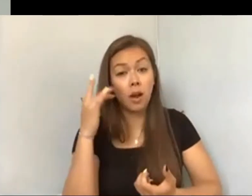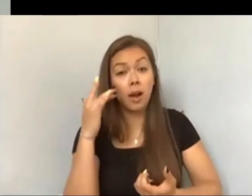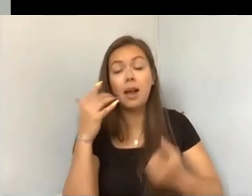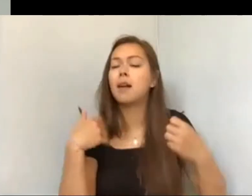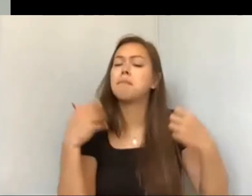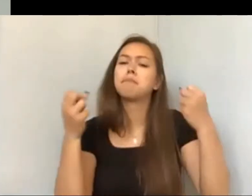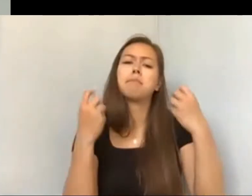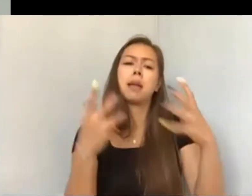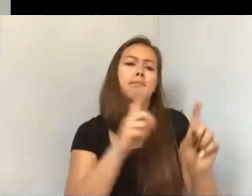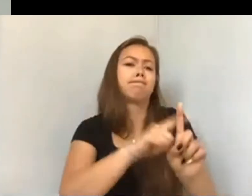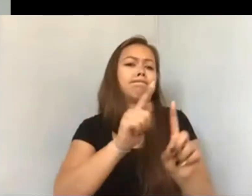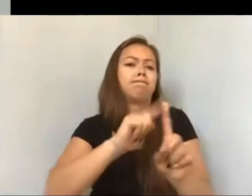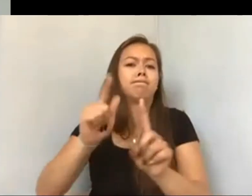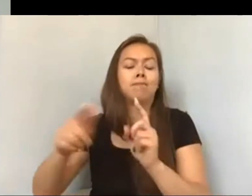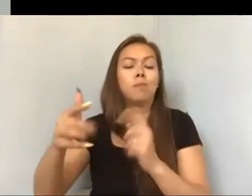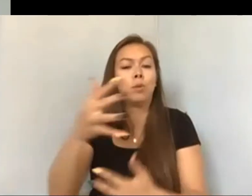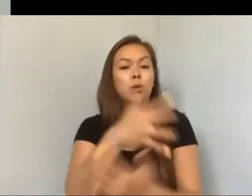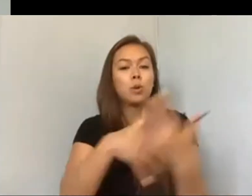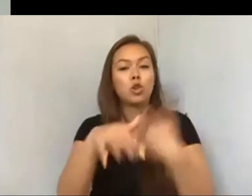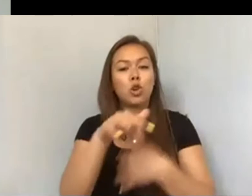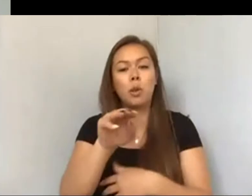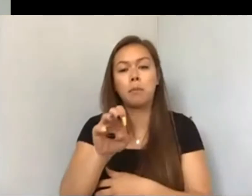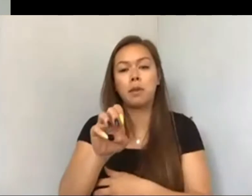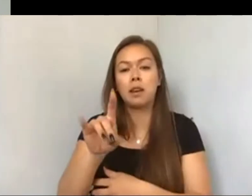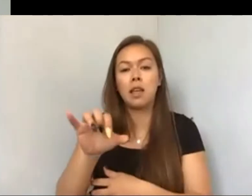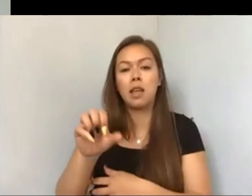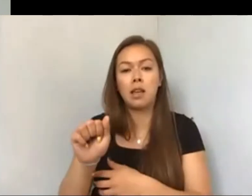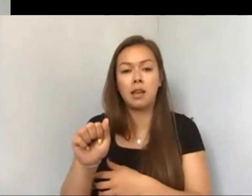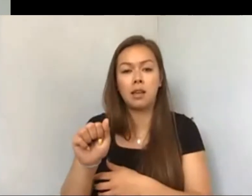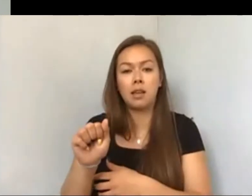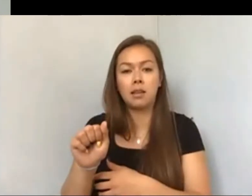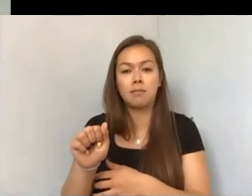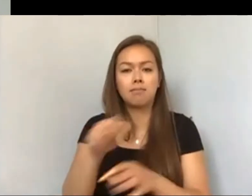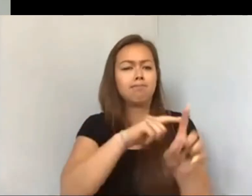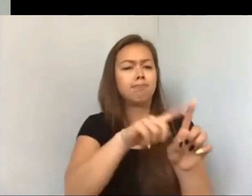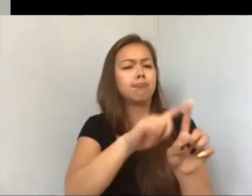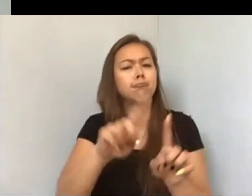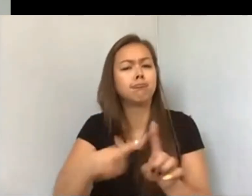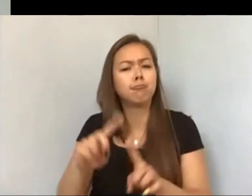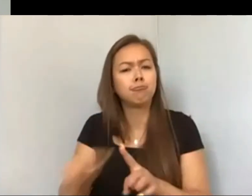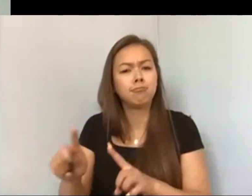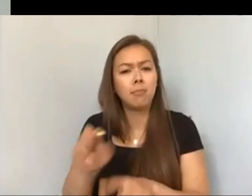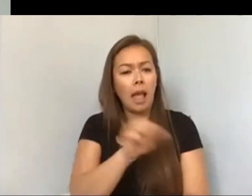one has kind of a different way of being accessible. Like,